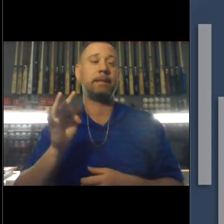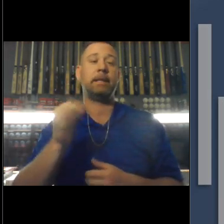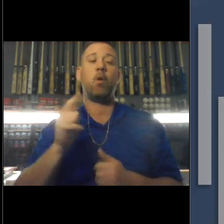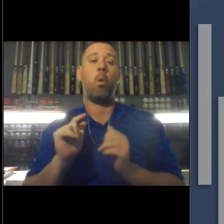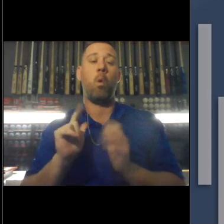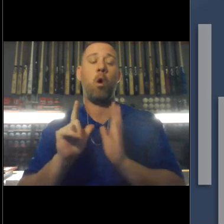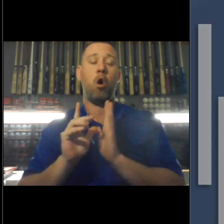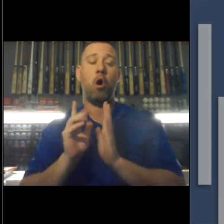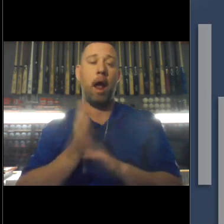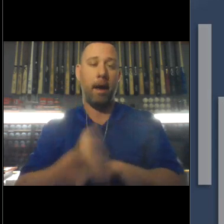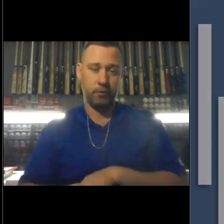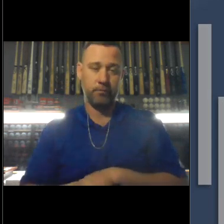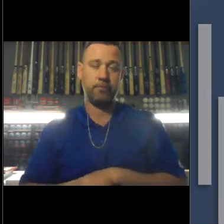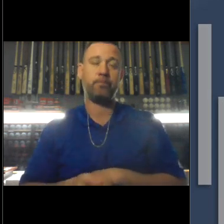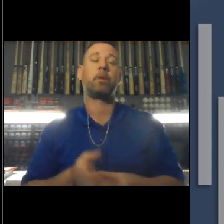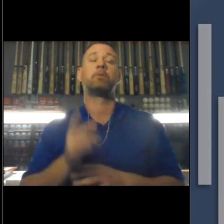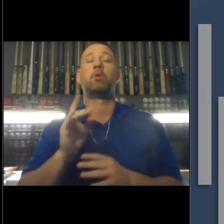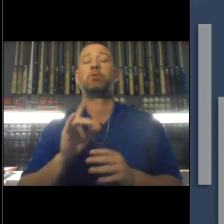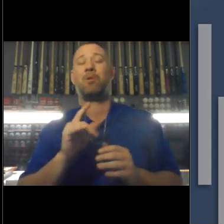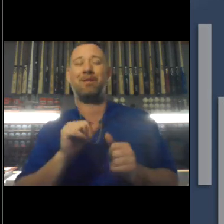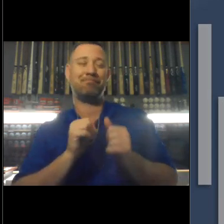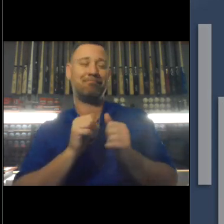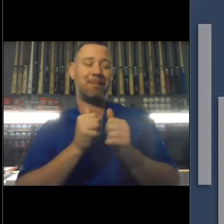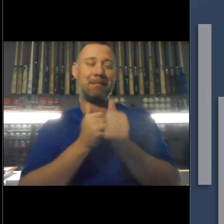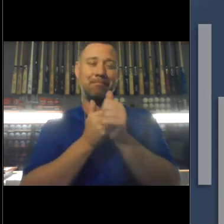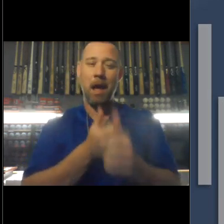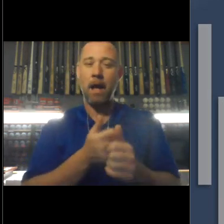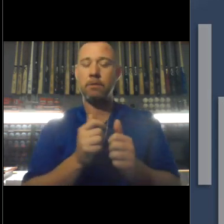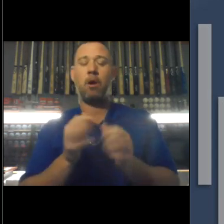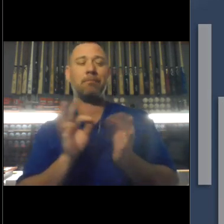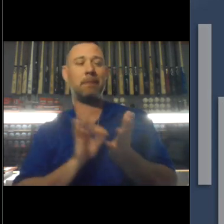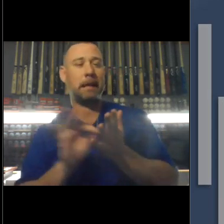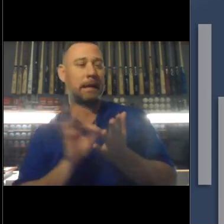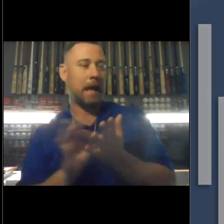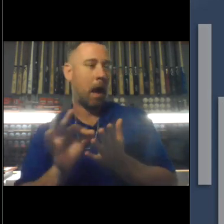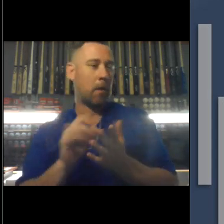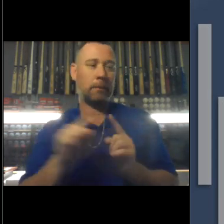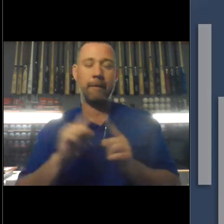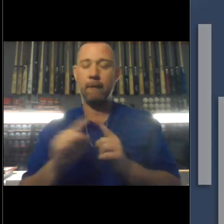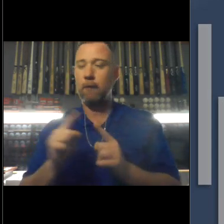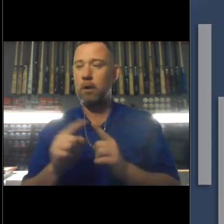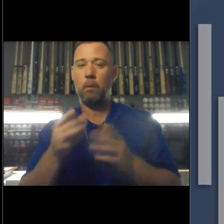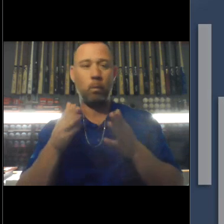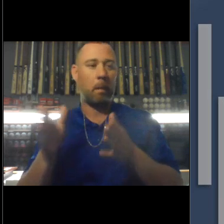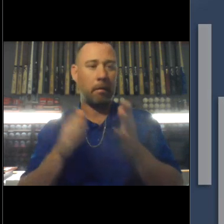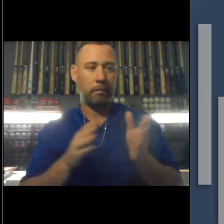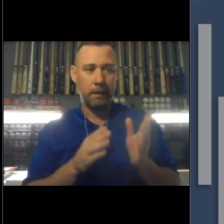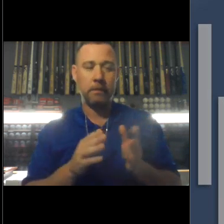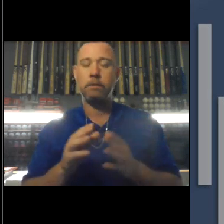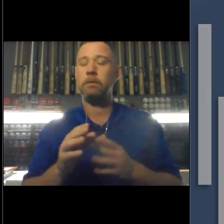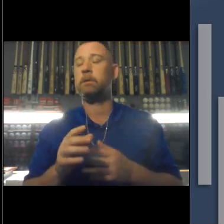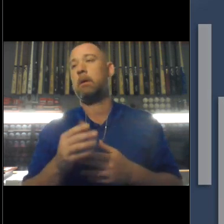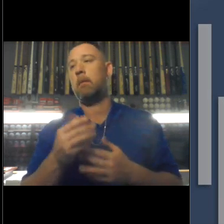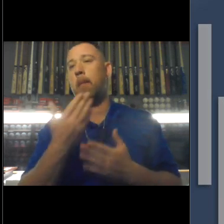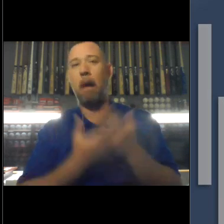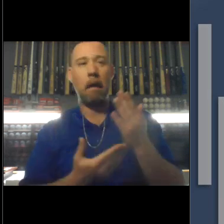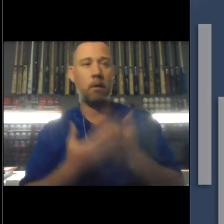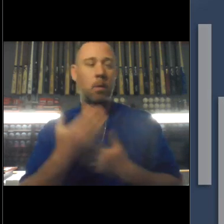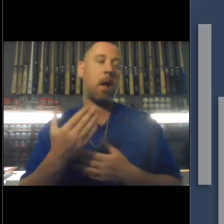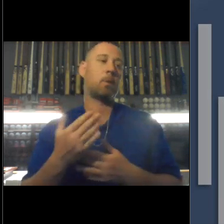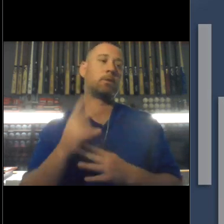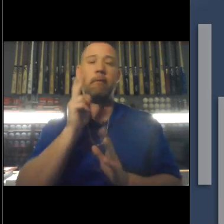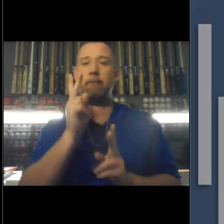guides agencies on topics like the different kinds of count methods that can be used, such as manual counts, video